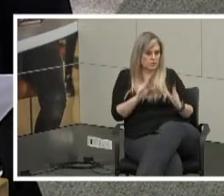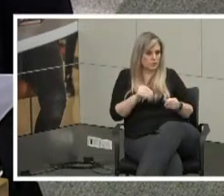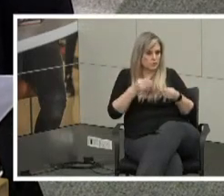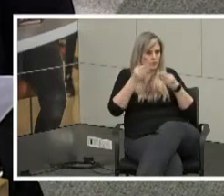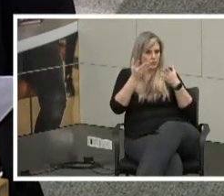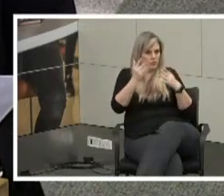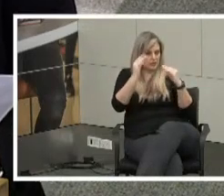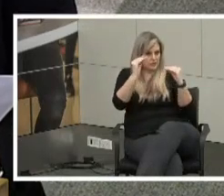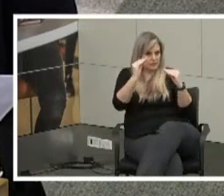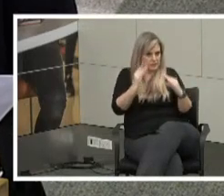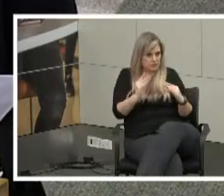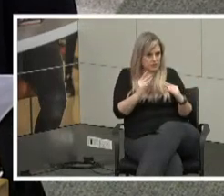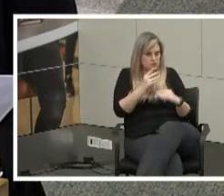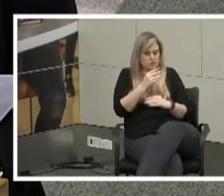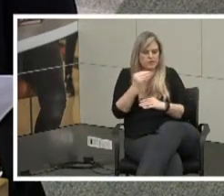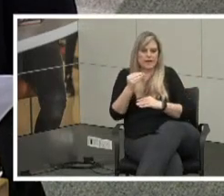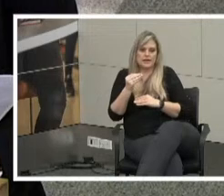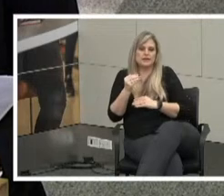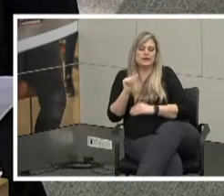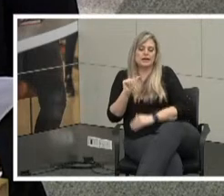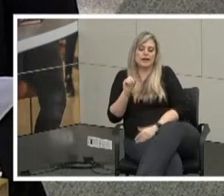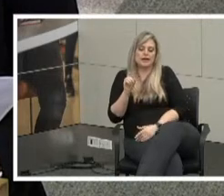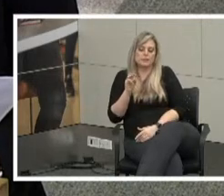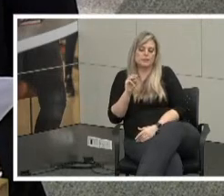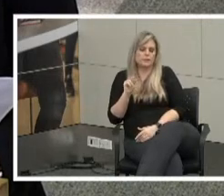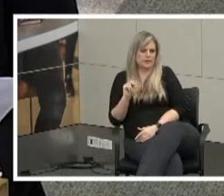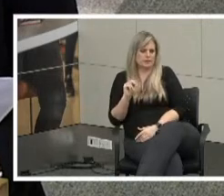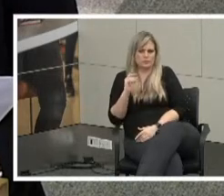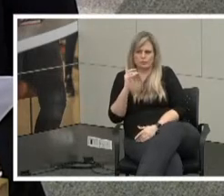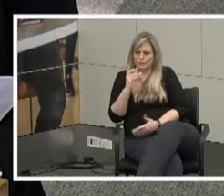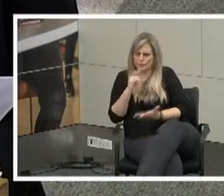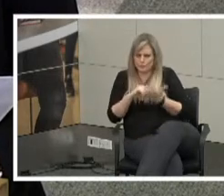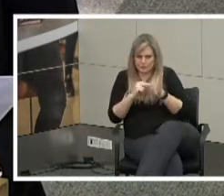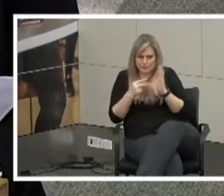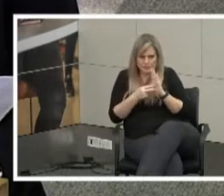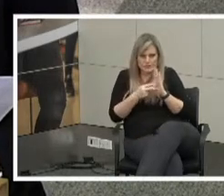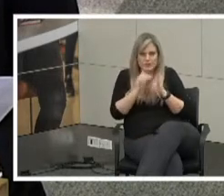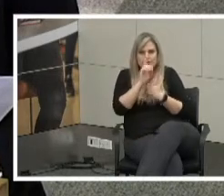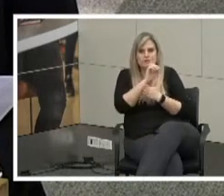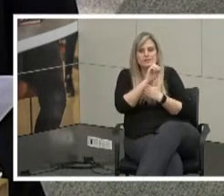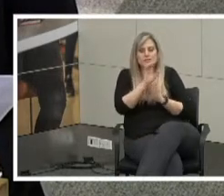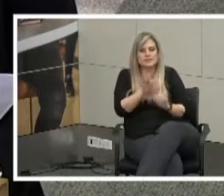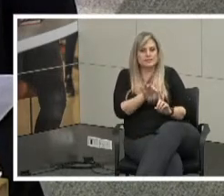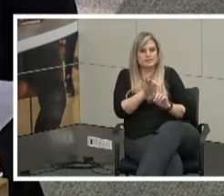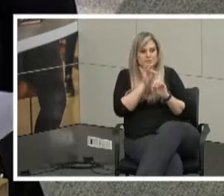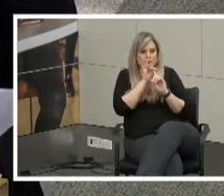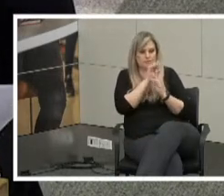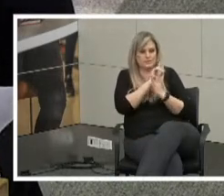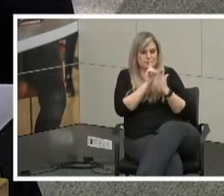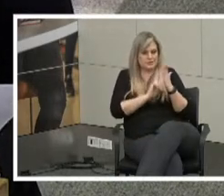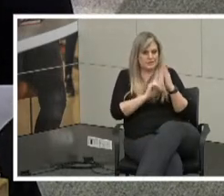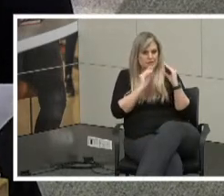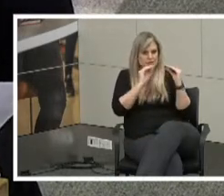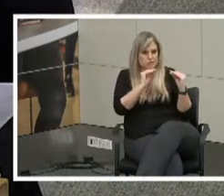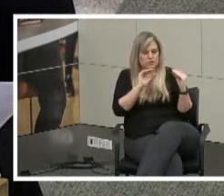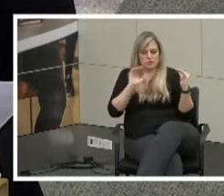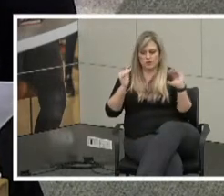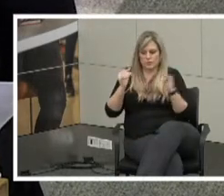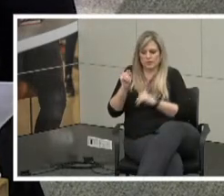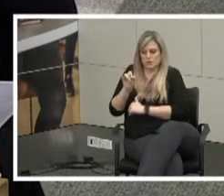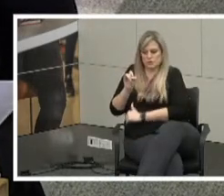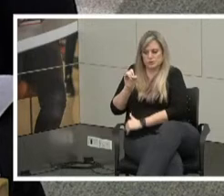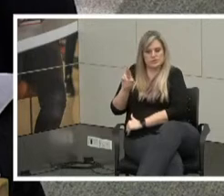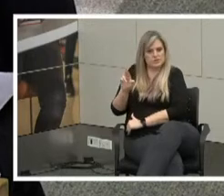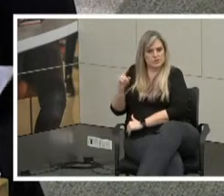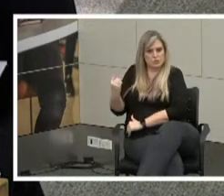our teachers and administrators on what is specially designed instruction versus tier one